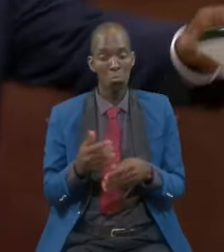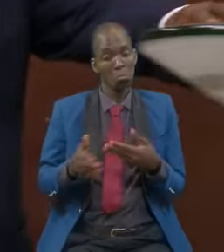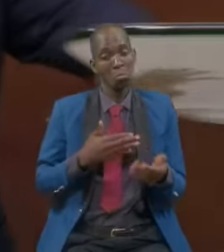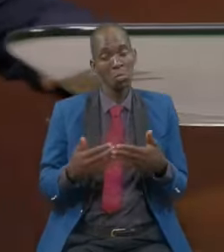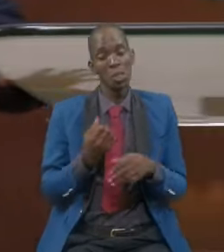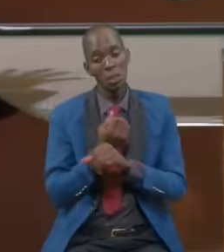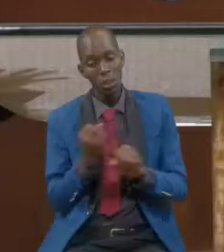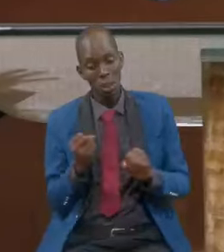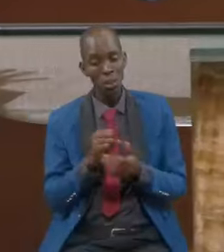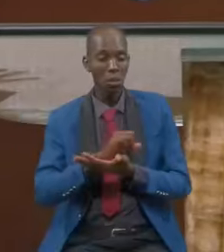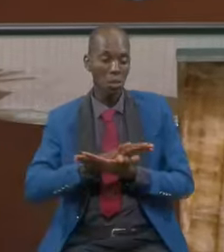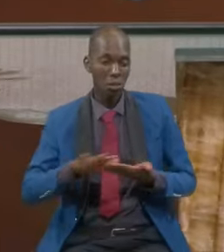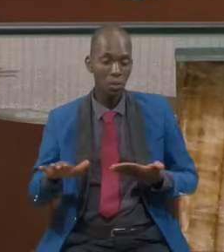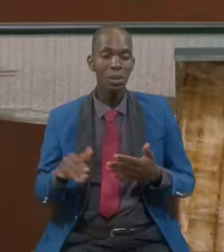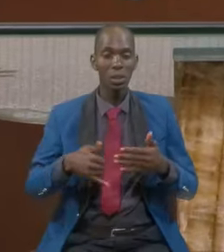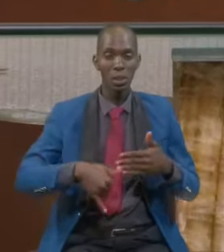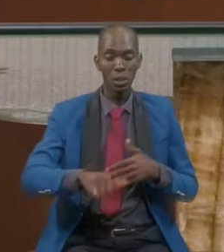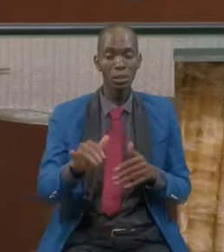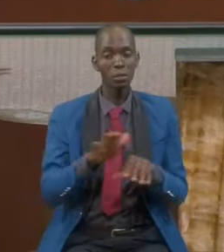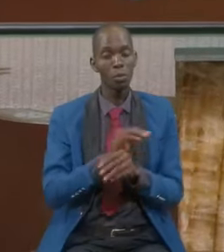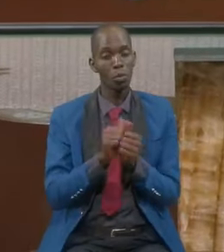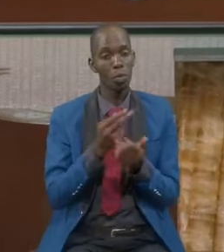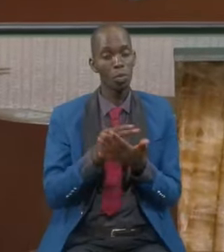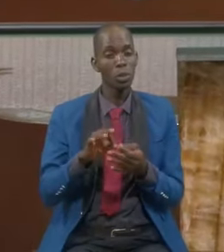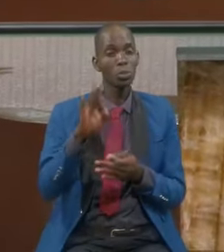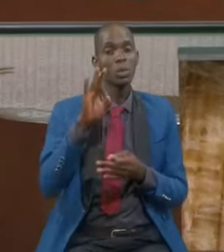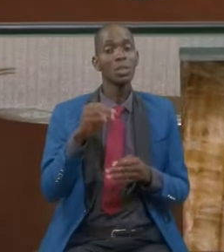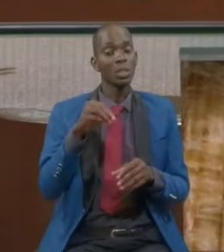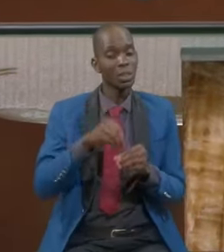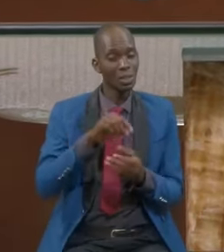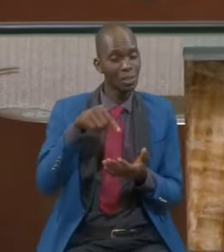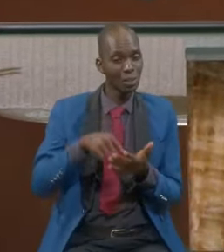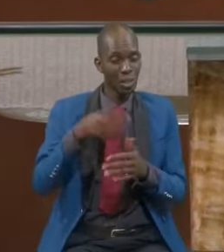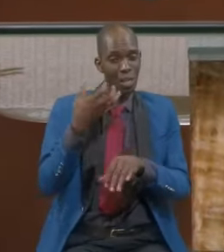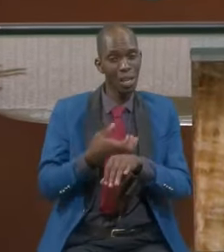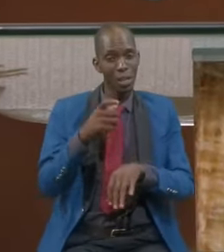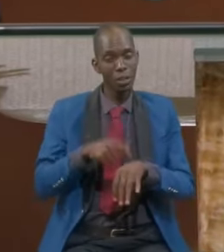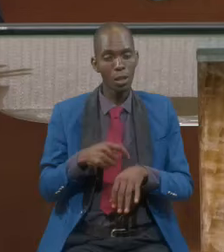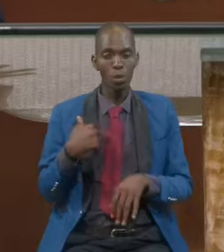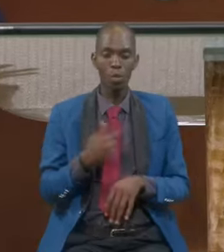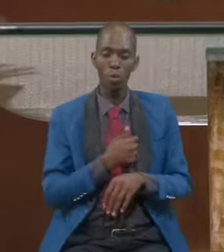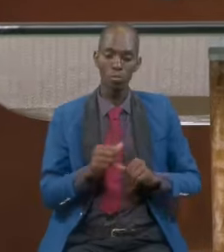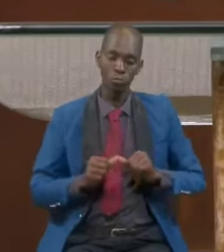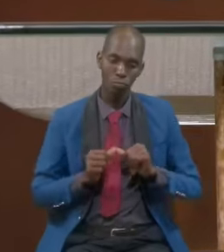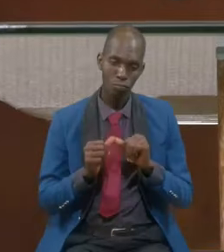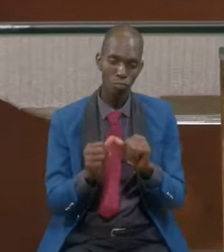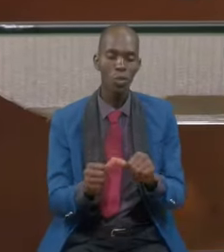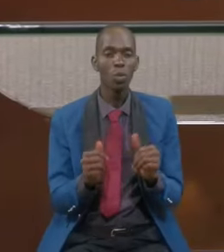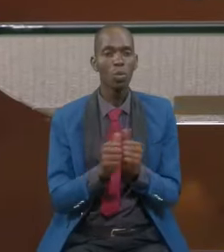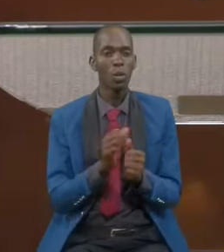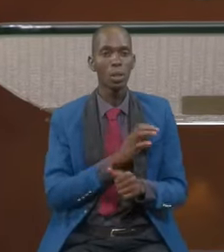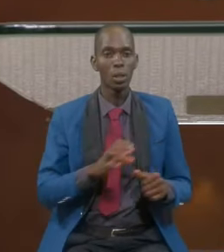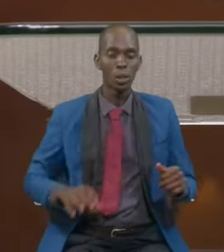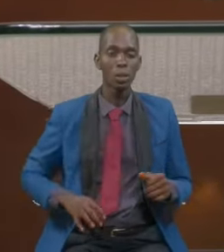Holy Ghost, in those tough times, we remain like Christ inflexible. Look at number